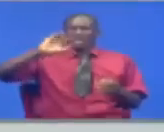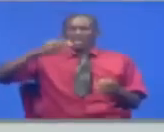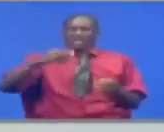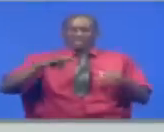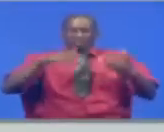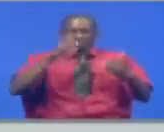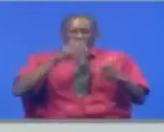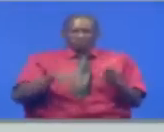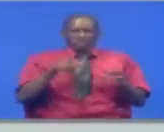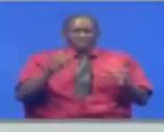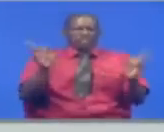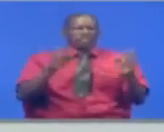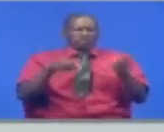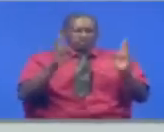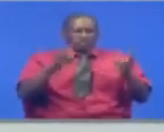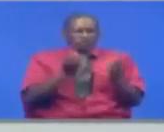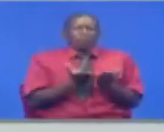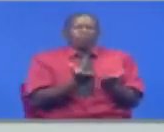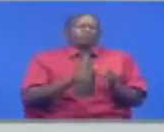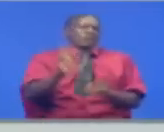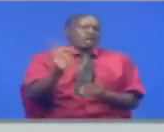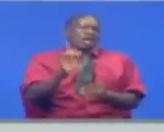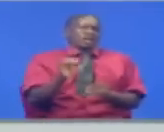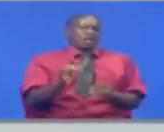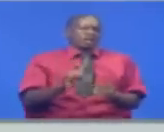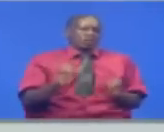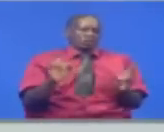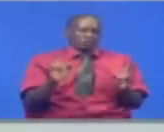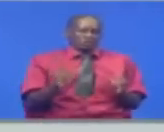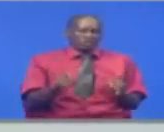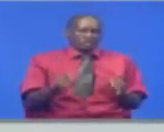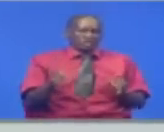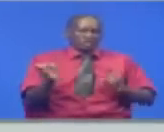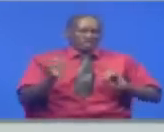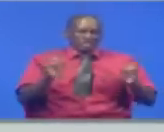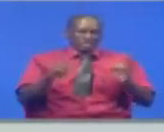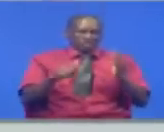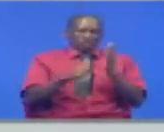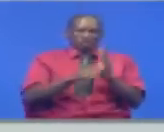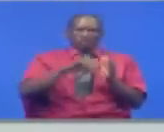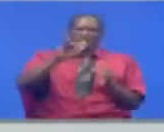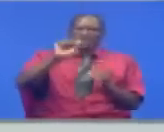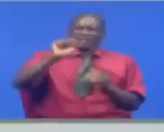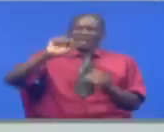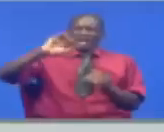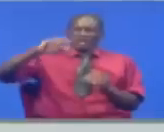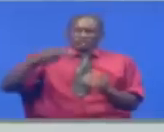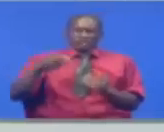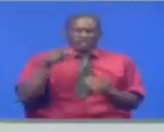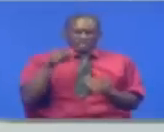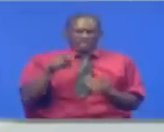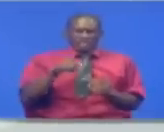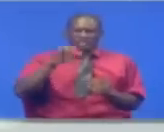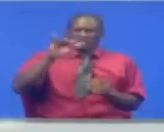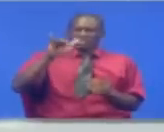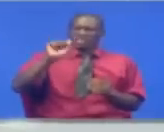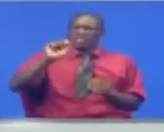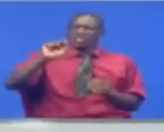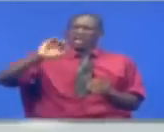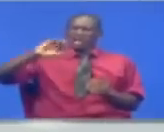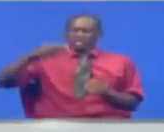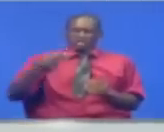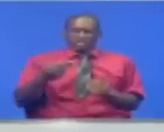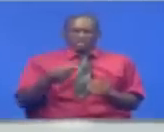is not your ordinary boat. And no, it's not called a yacht. This is a yacht. So let's have a